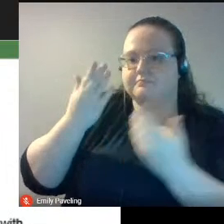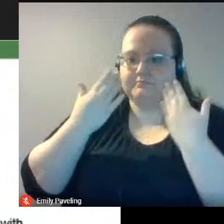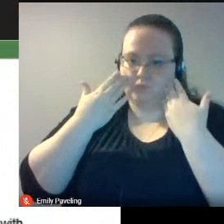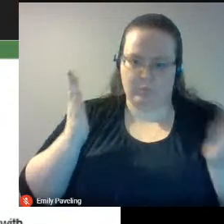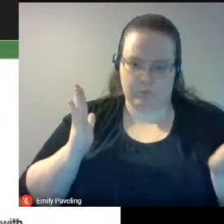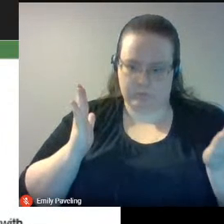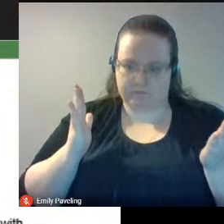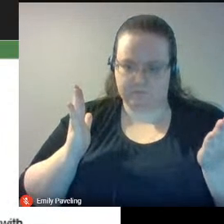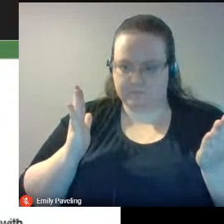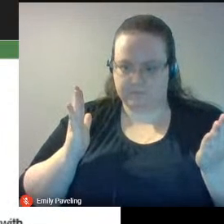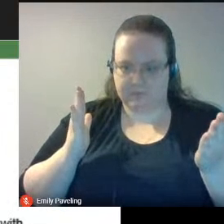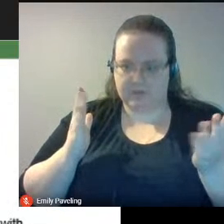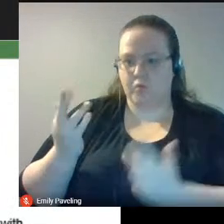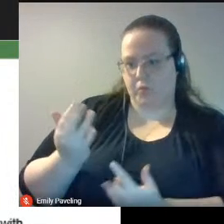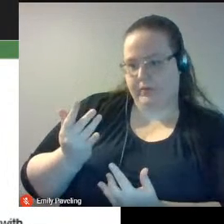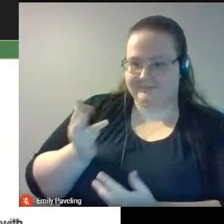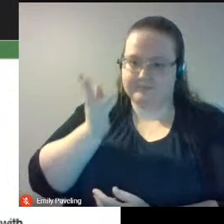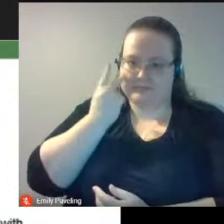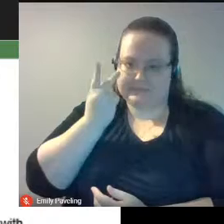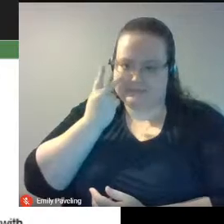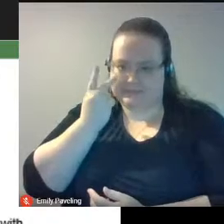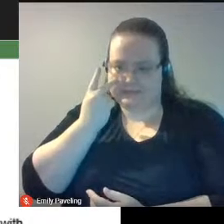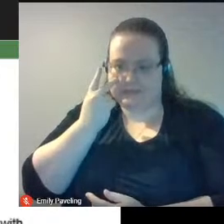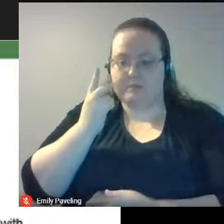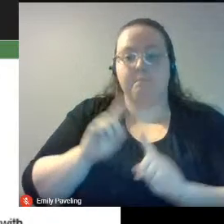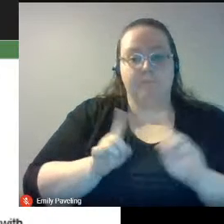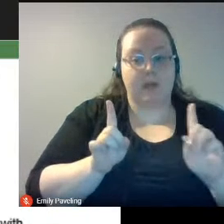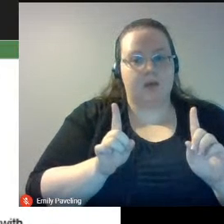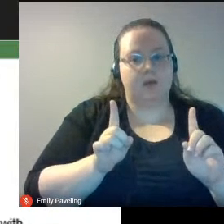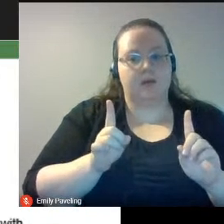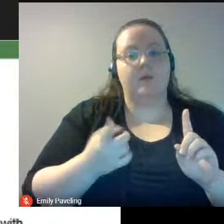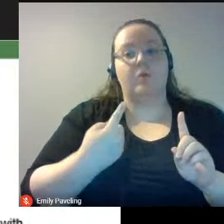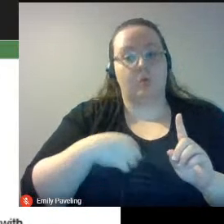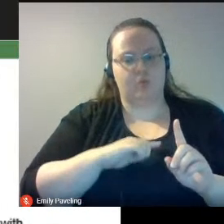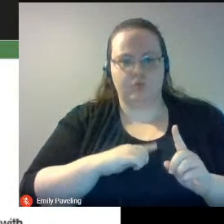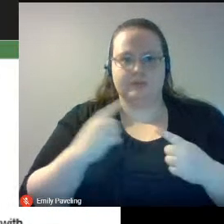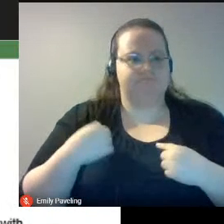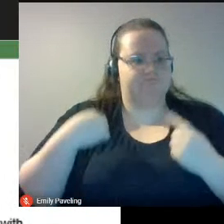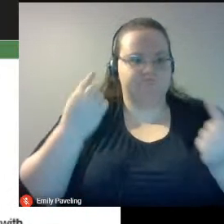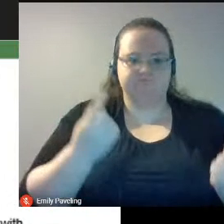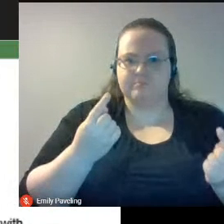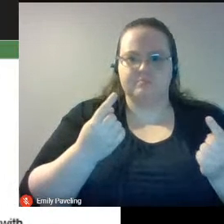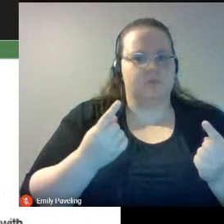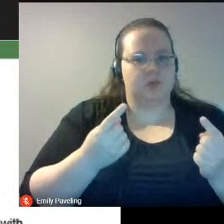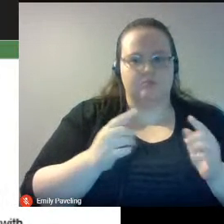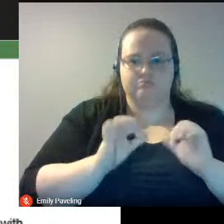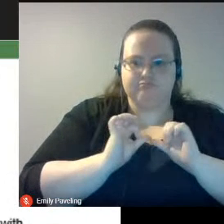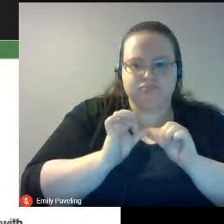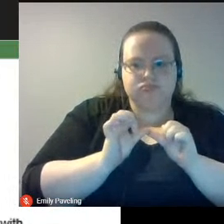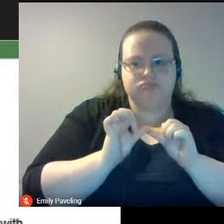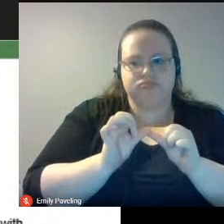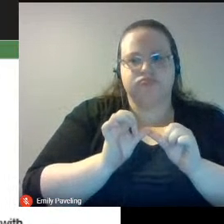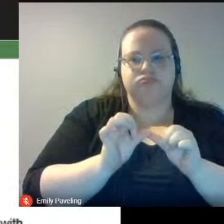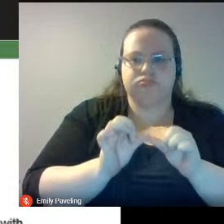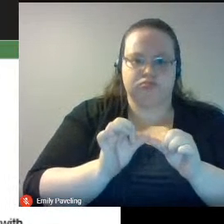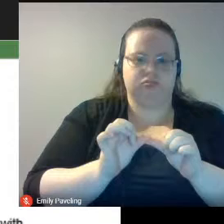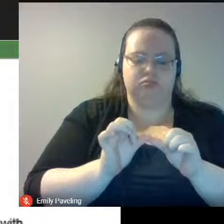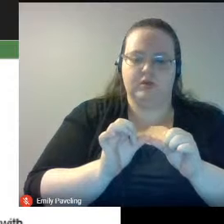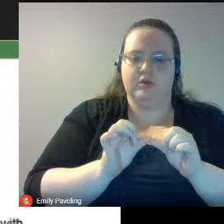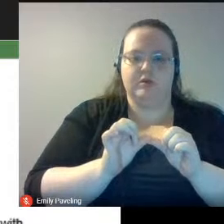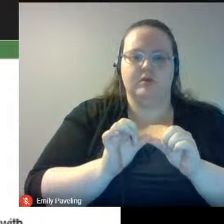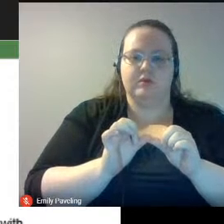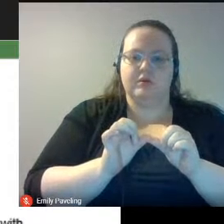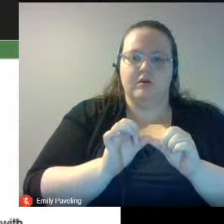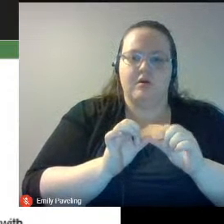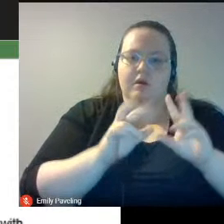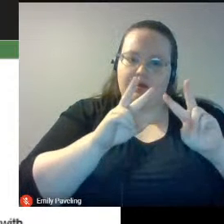many resources towards supporting schools reopening. And we will increase our public health nurse staffing in the coming